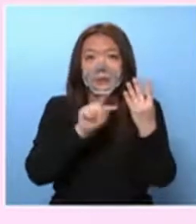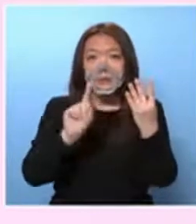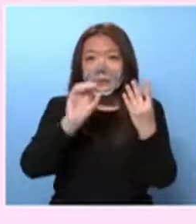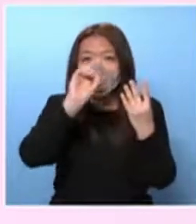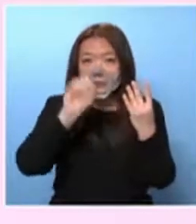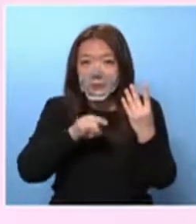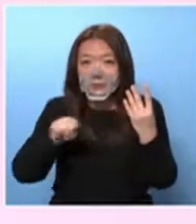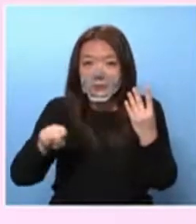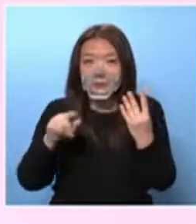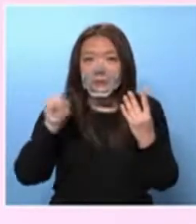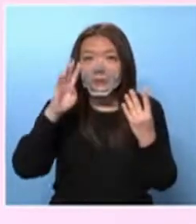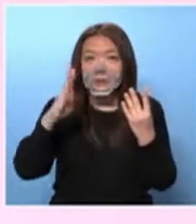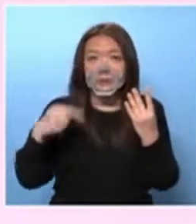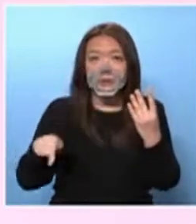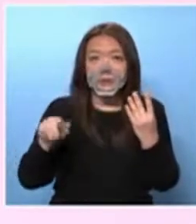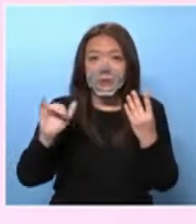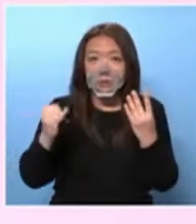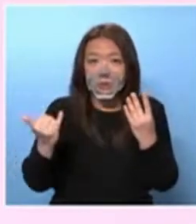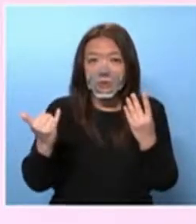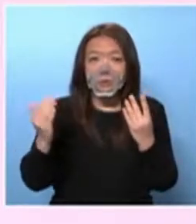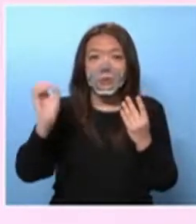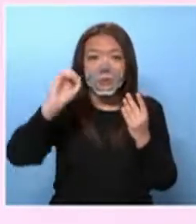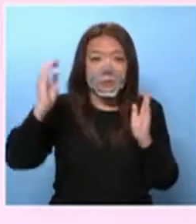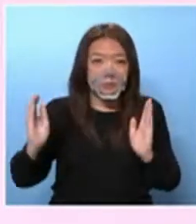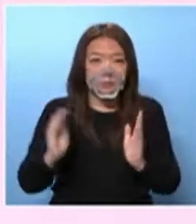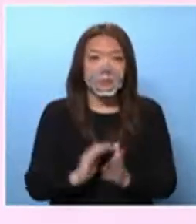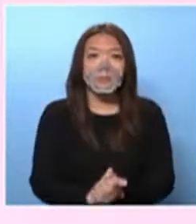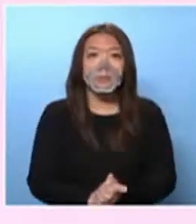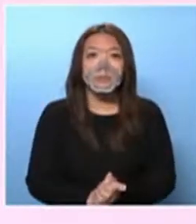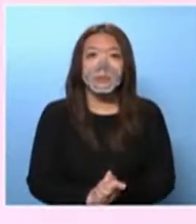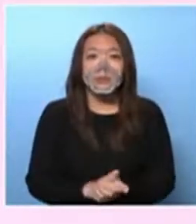4.1% and 4.6% per annum.